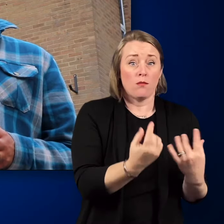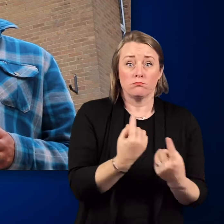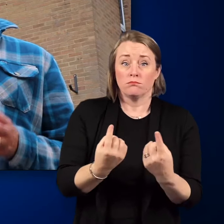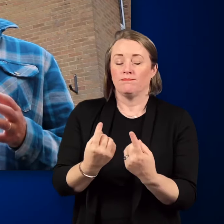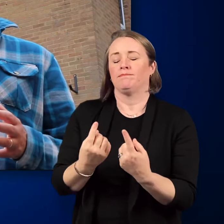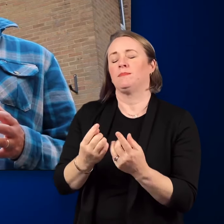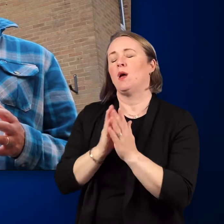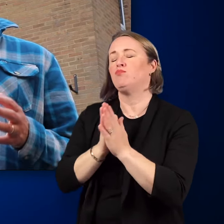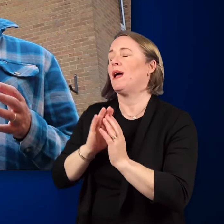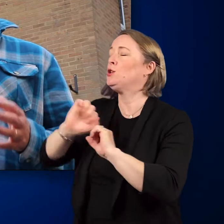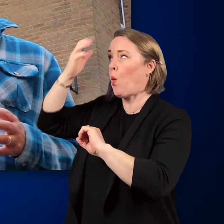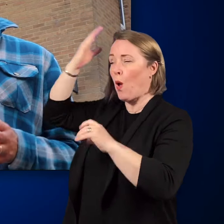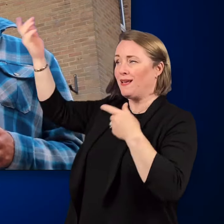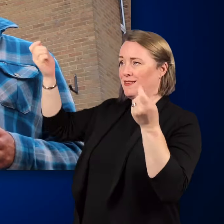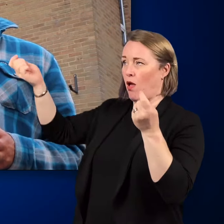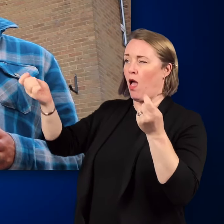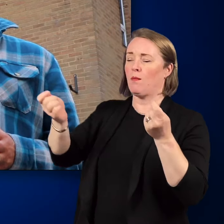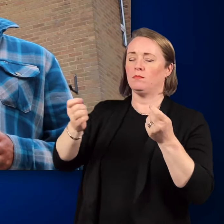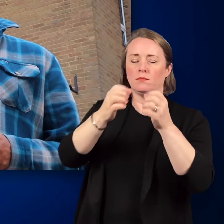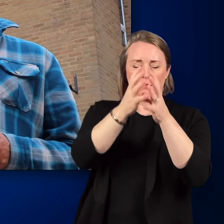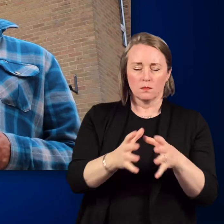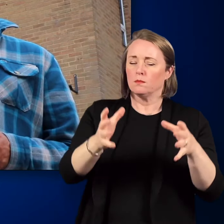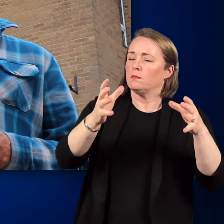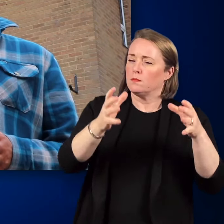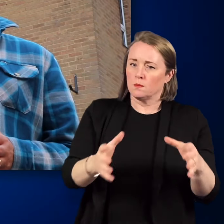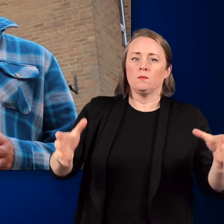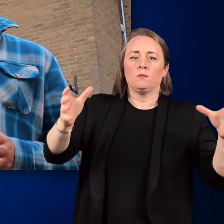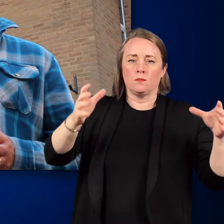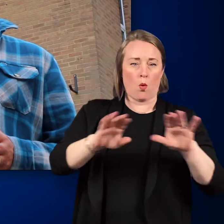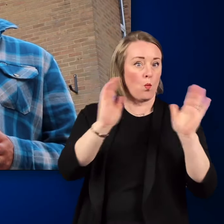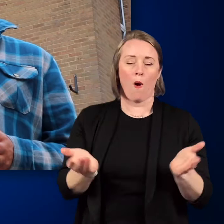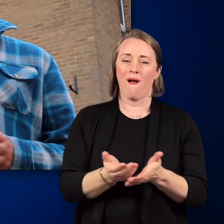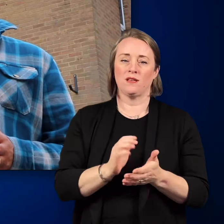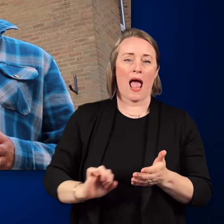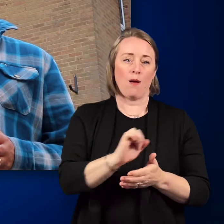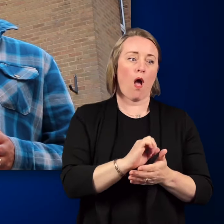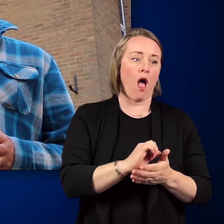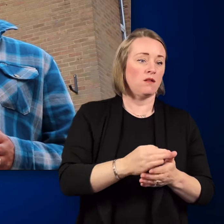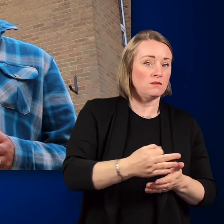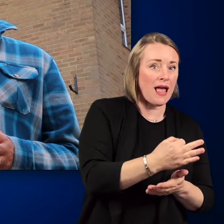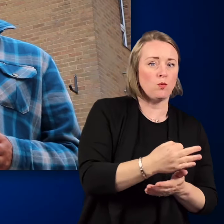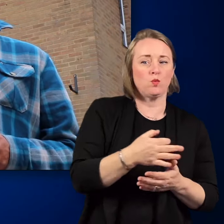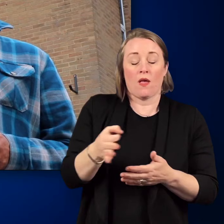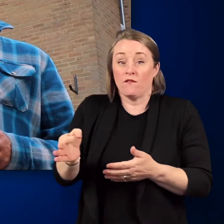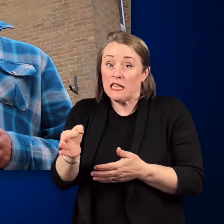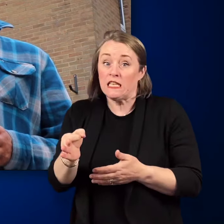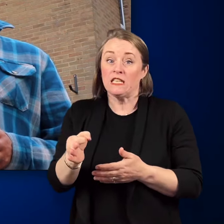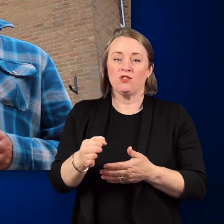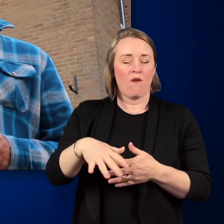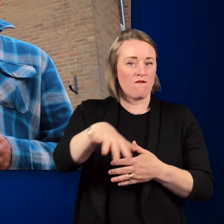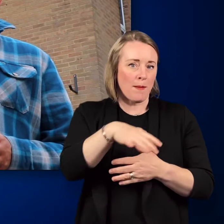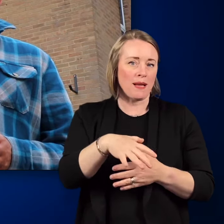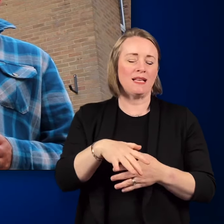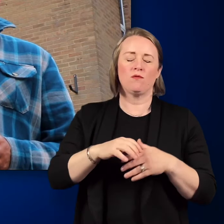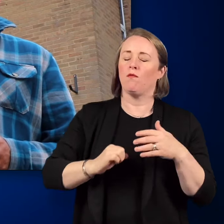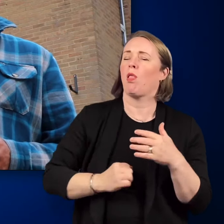our villages, our towns, our families flourish. So Father,